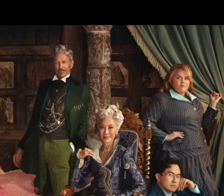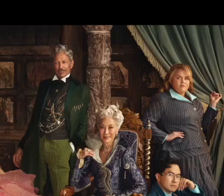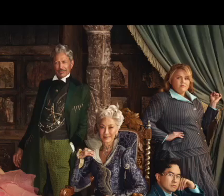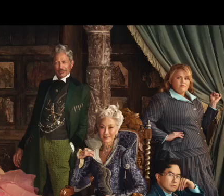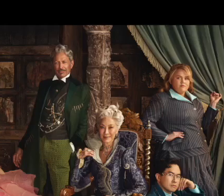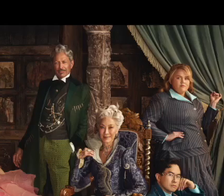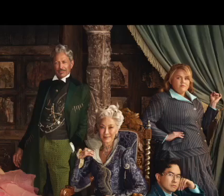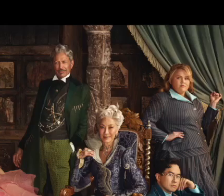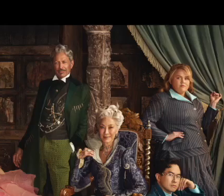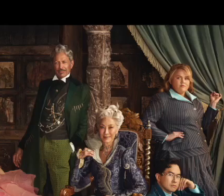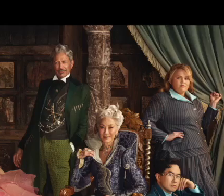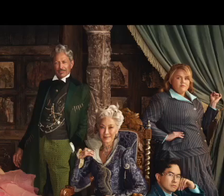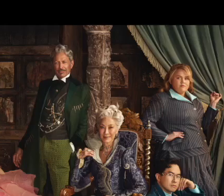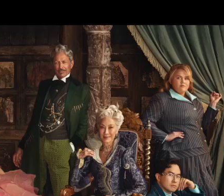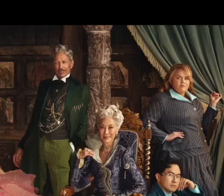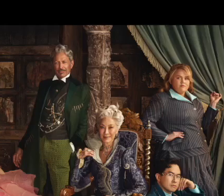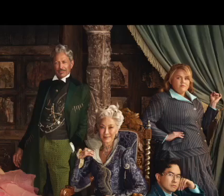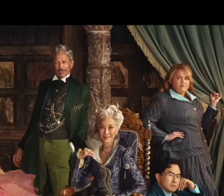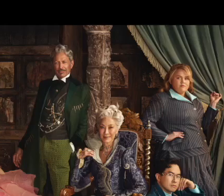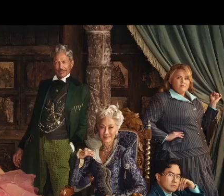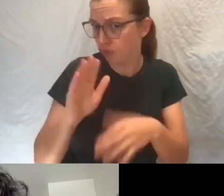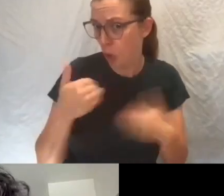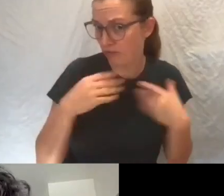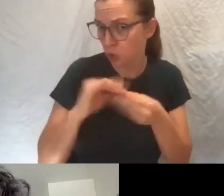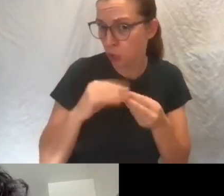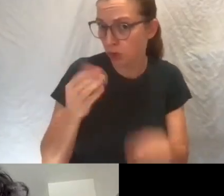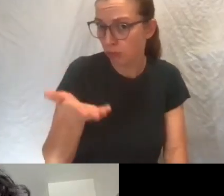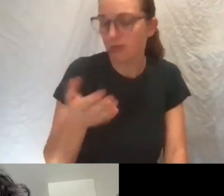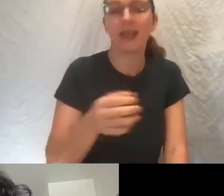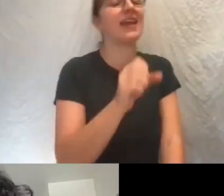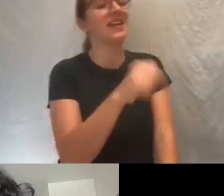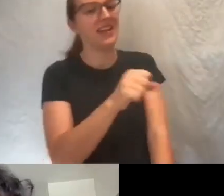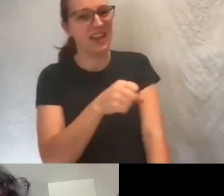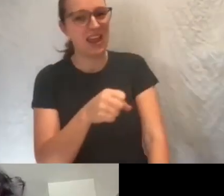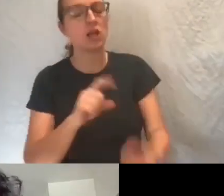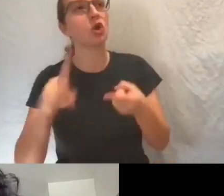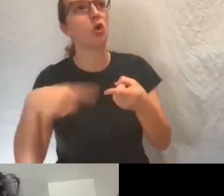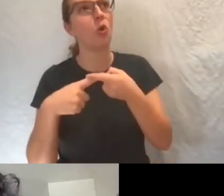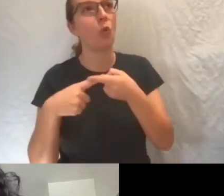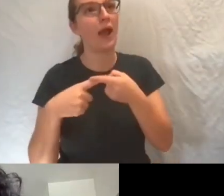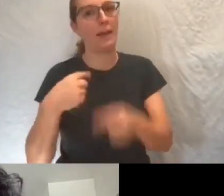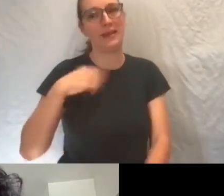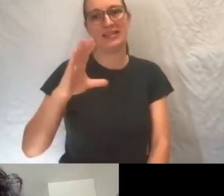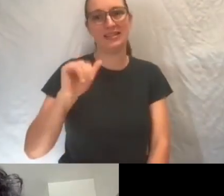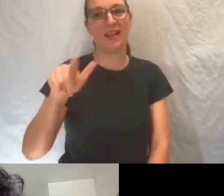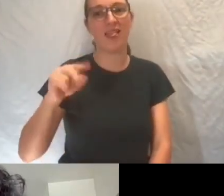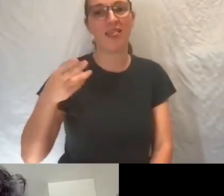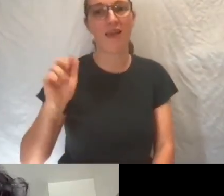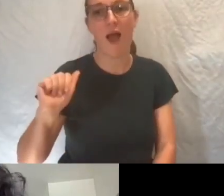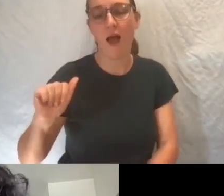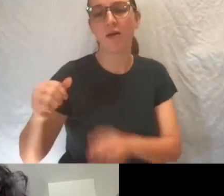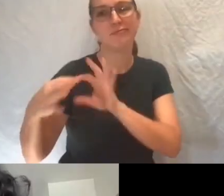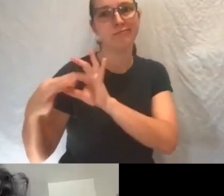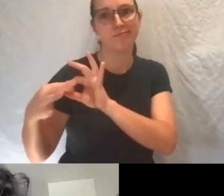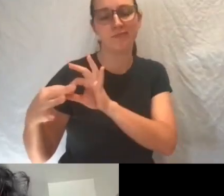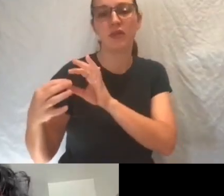and Cynthia? Yeah. So the times that I did get with Cynthia on set, the first